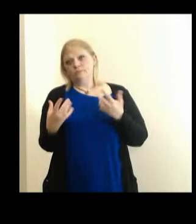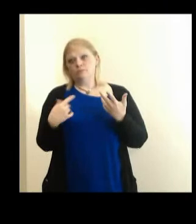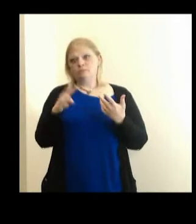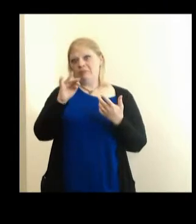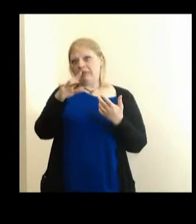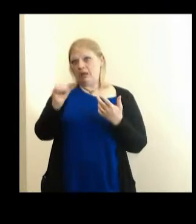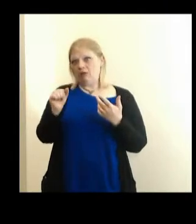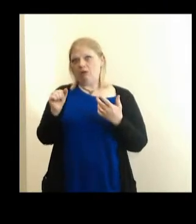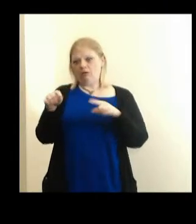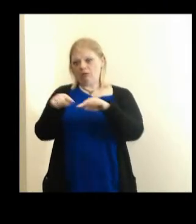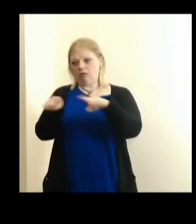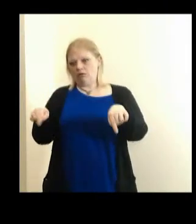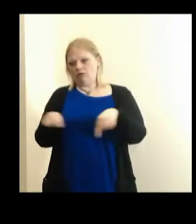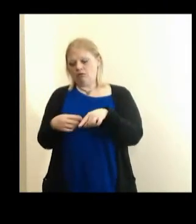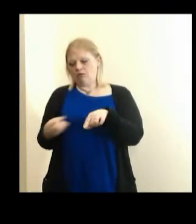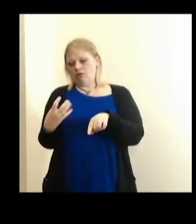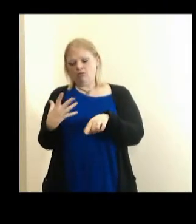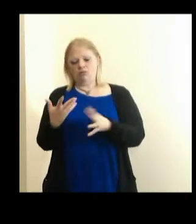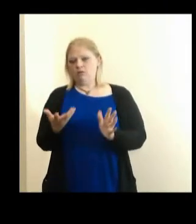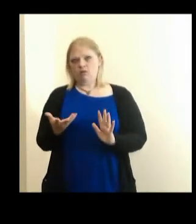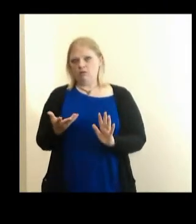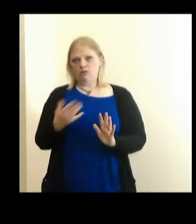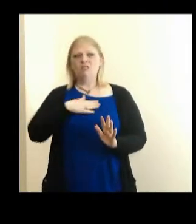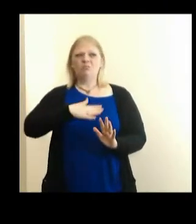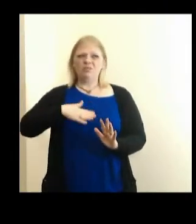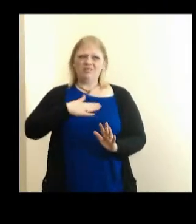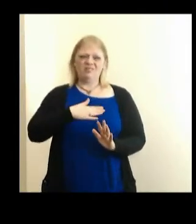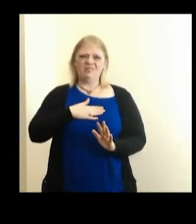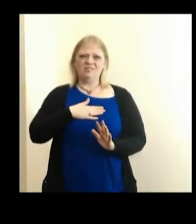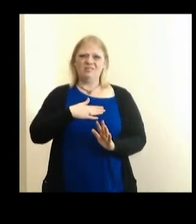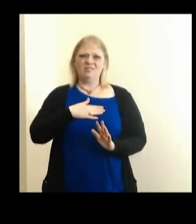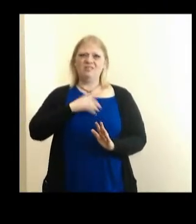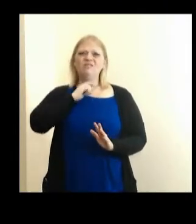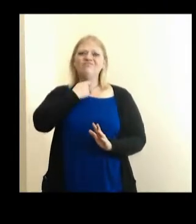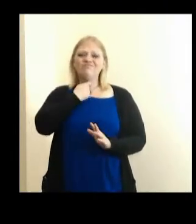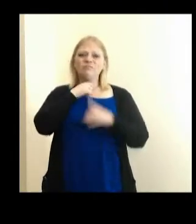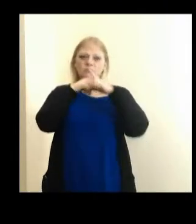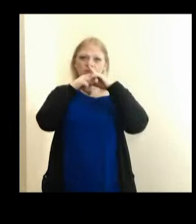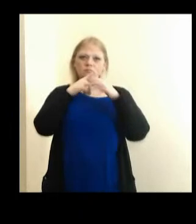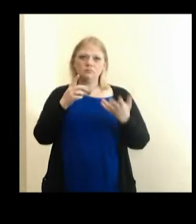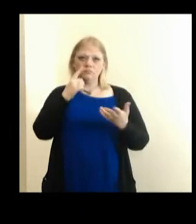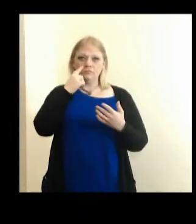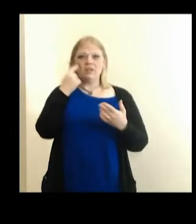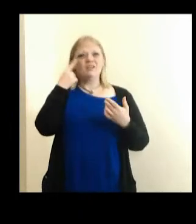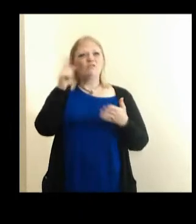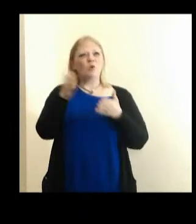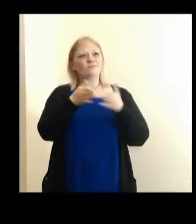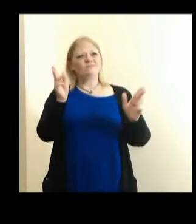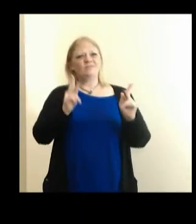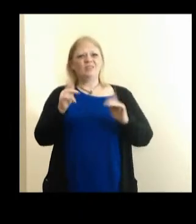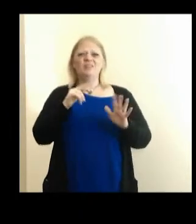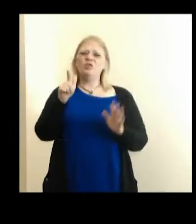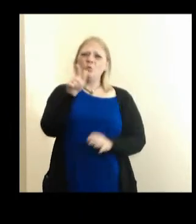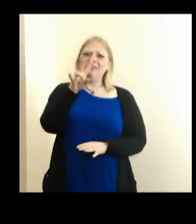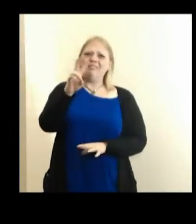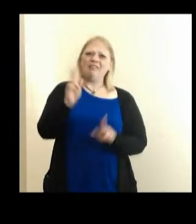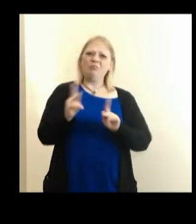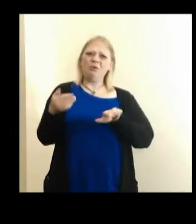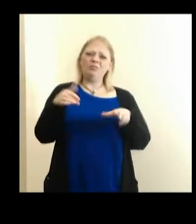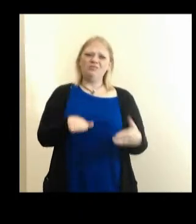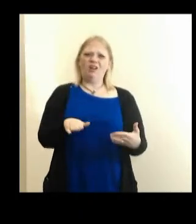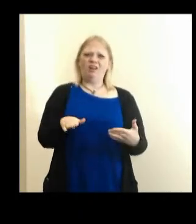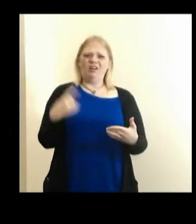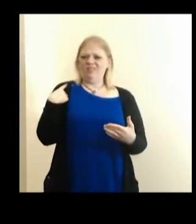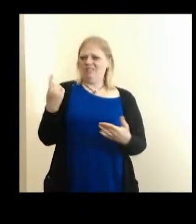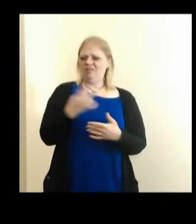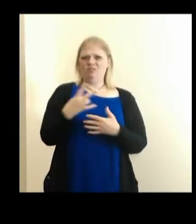on the monitor here. So please mute yourself if you're media. And to the general public, we've had 27 deaths in the last 7